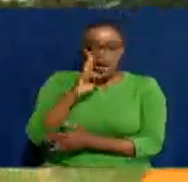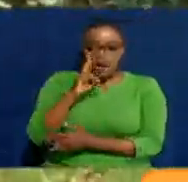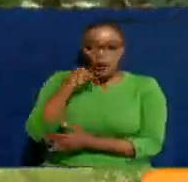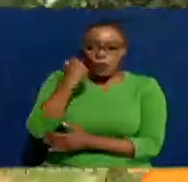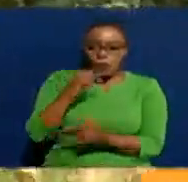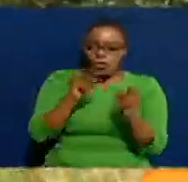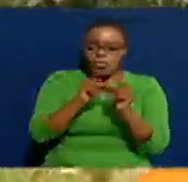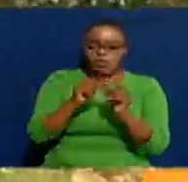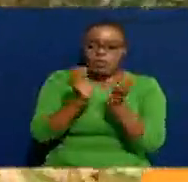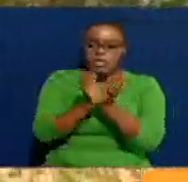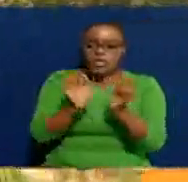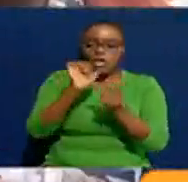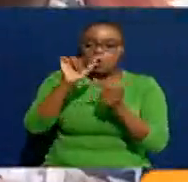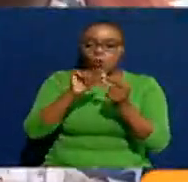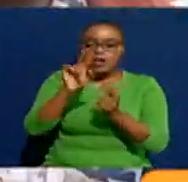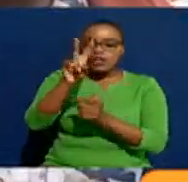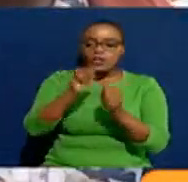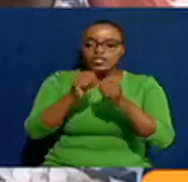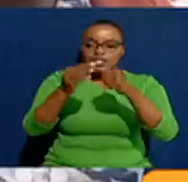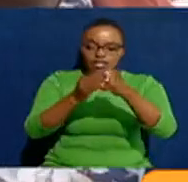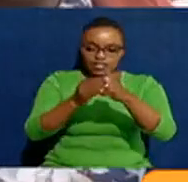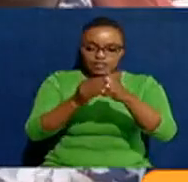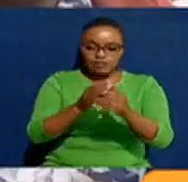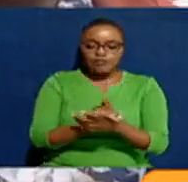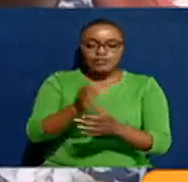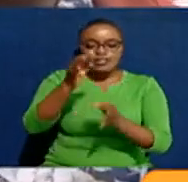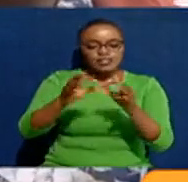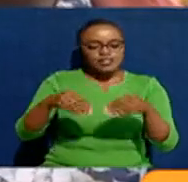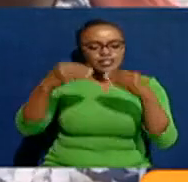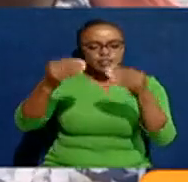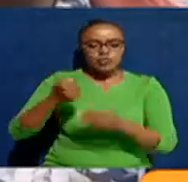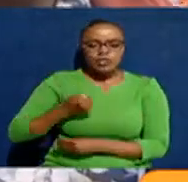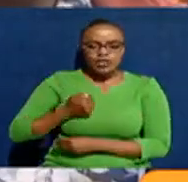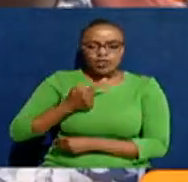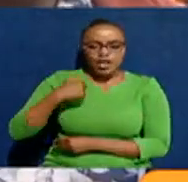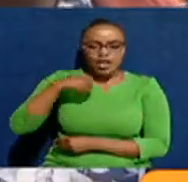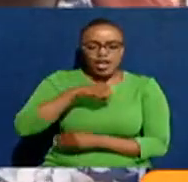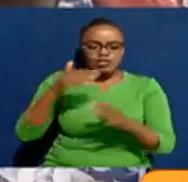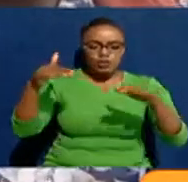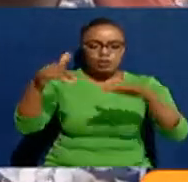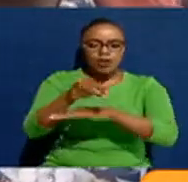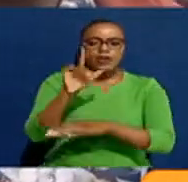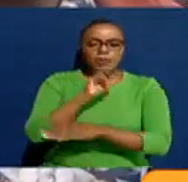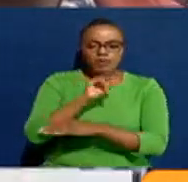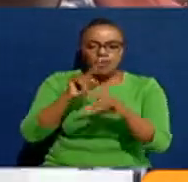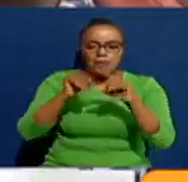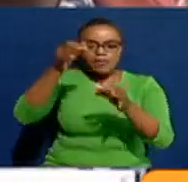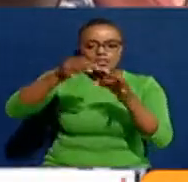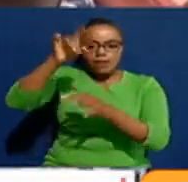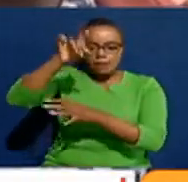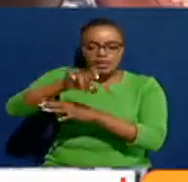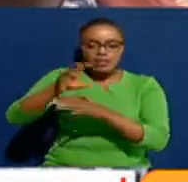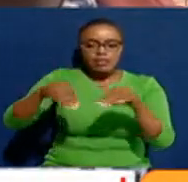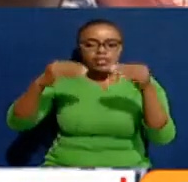was set free in 2019. Where's the justice to this girl? We are going to lay her to rest, but justice must